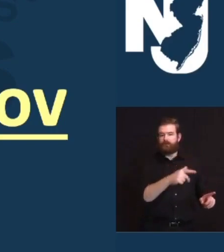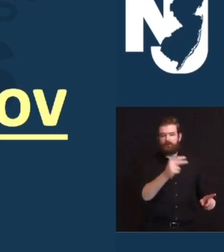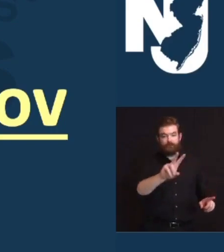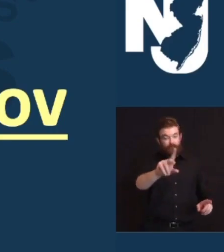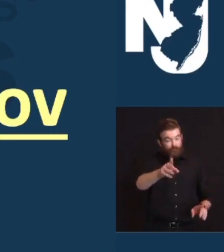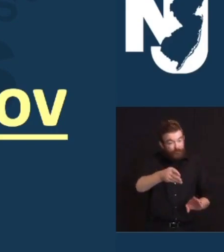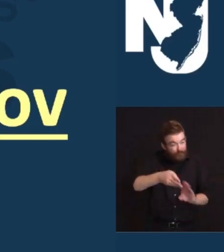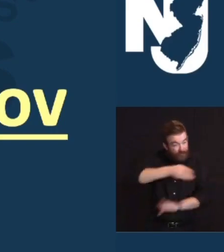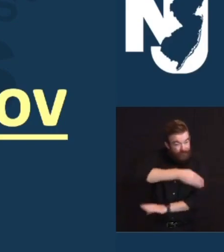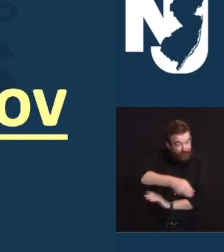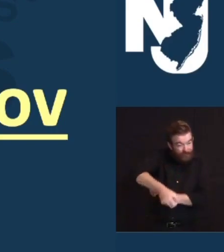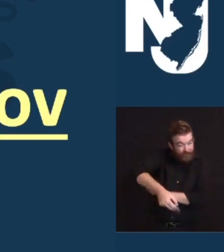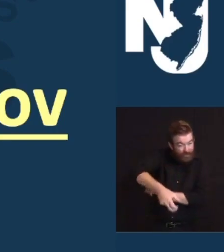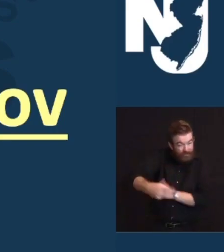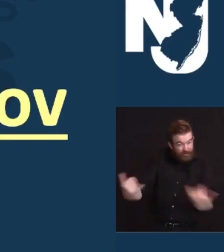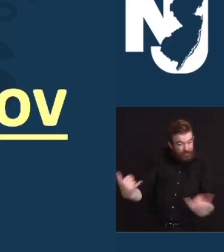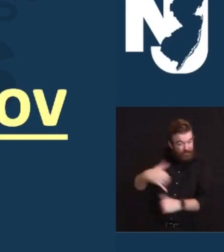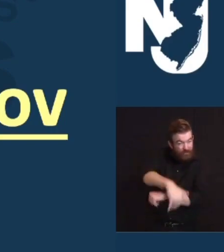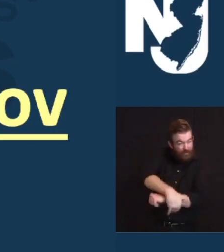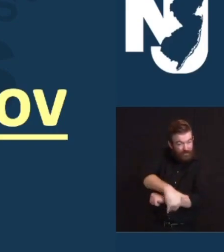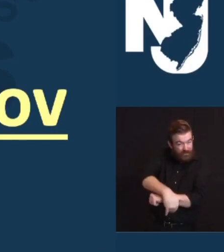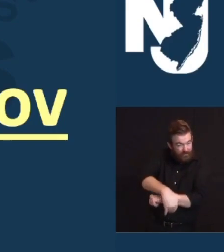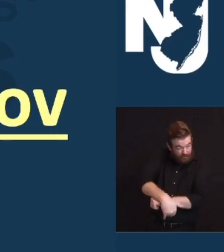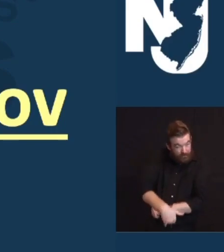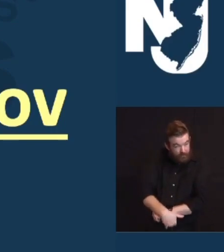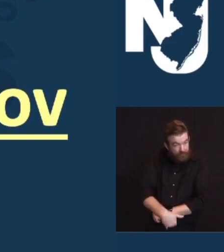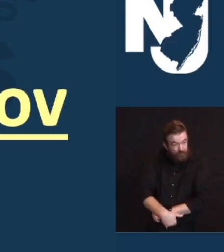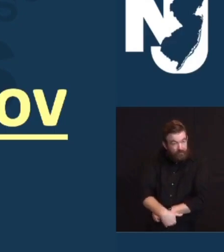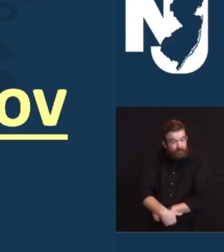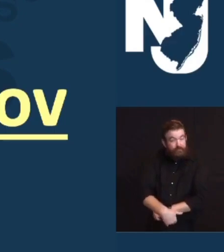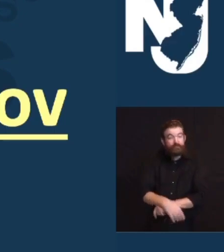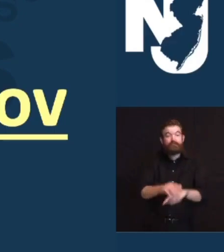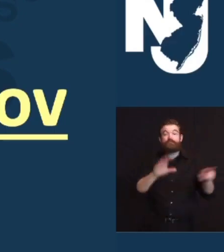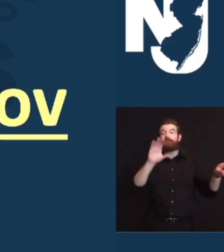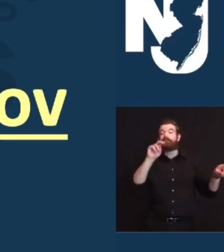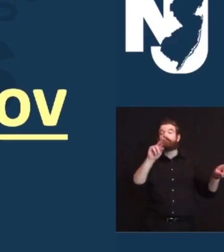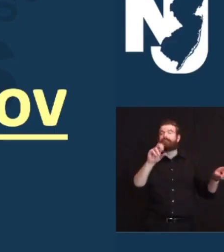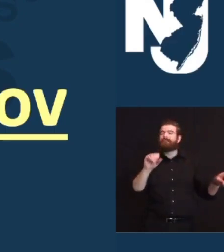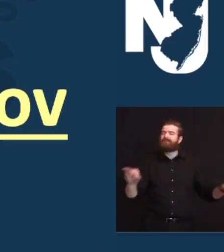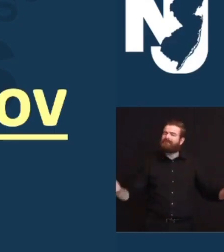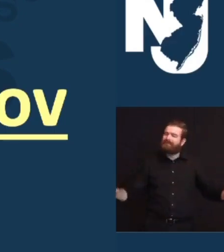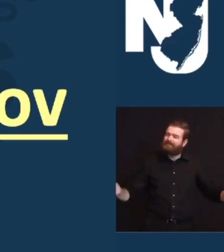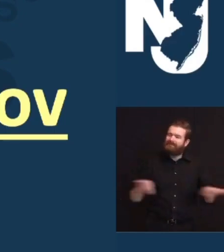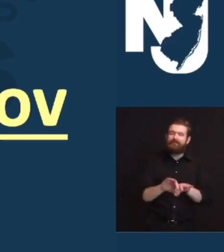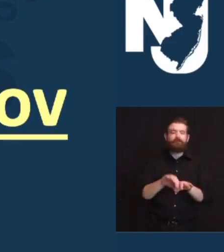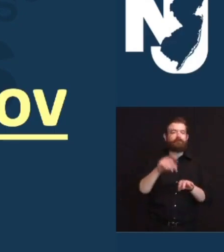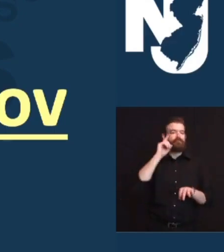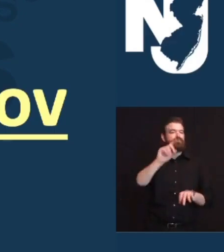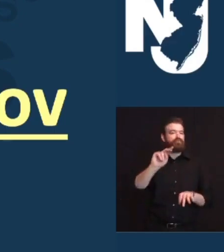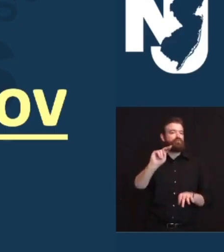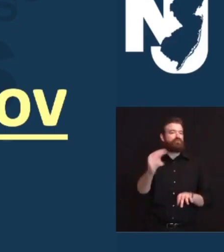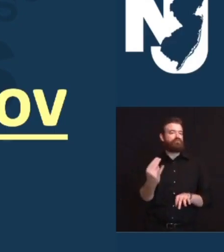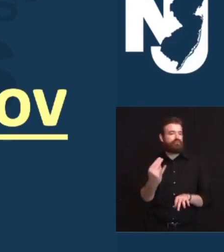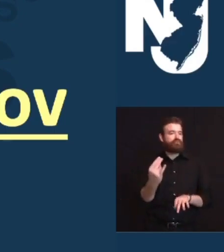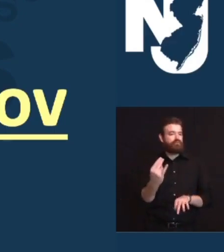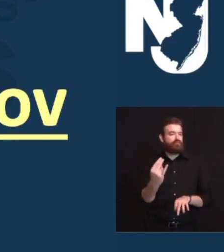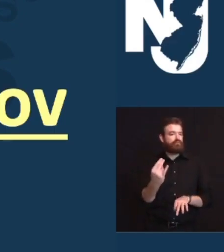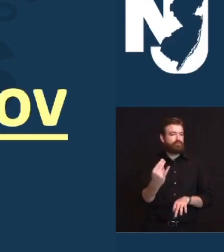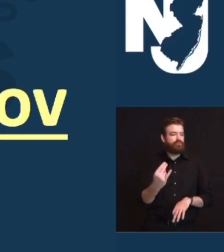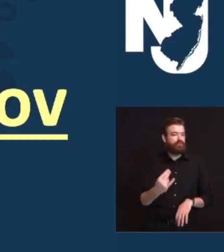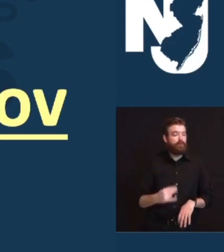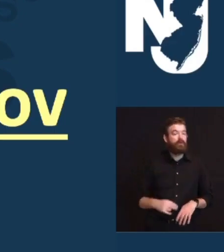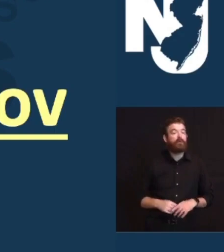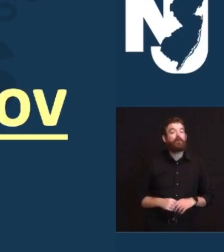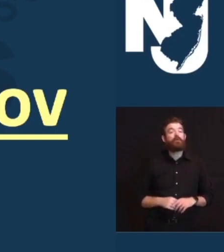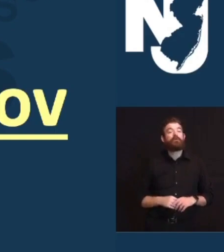get counted. The census means so much for New Jersey. Our representation in Congress rides on a complete count, as does